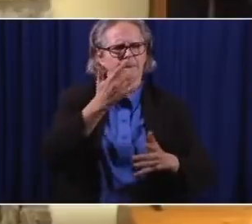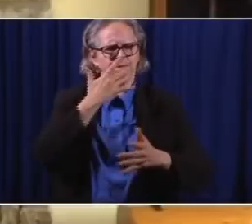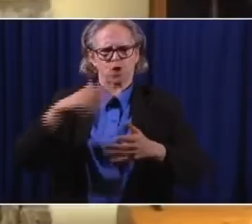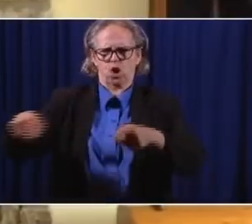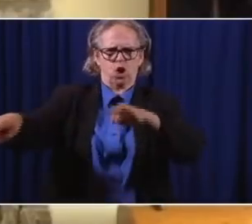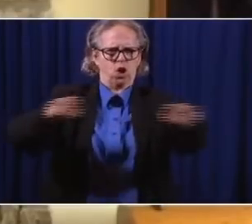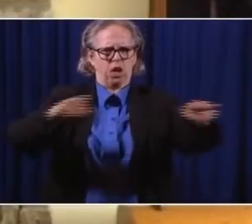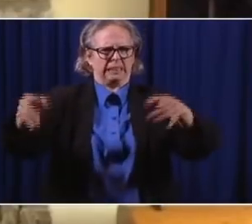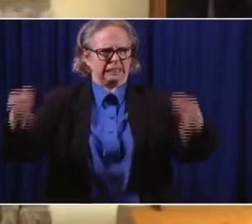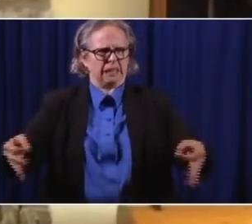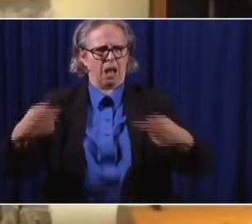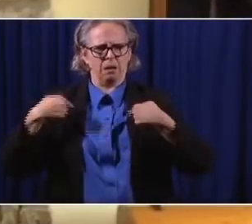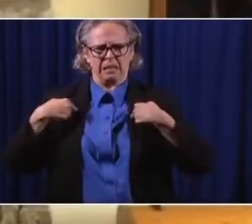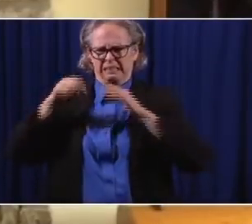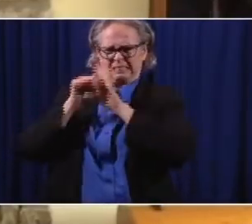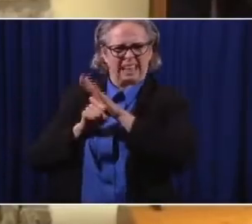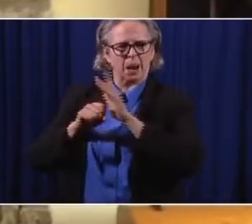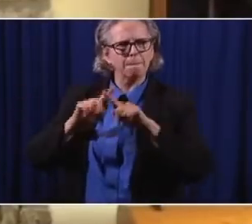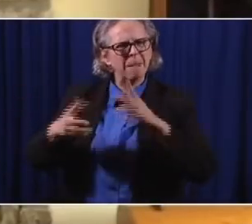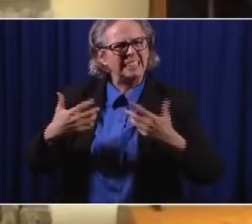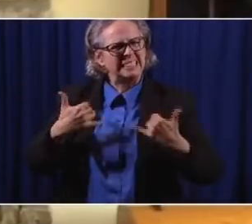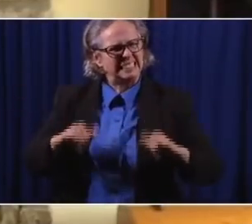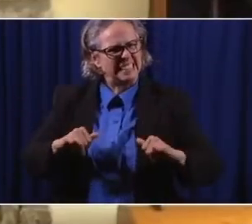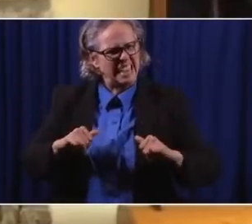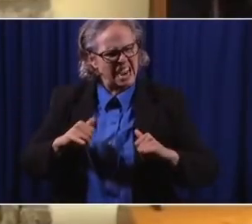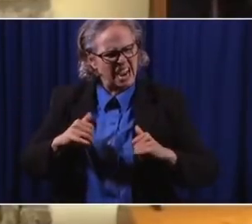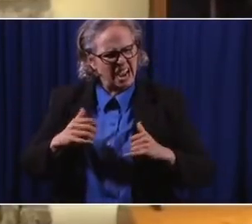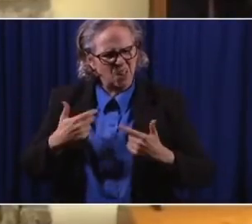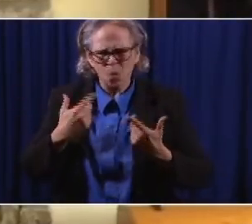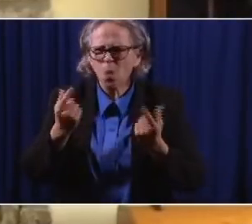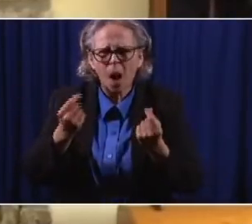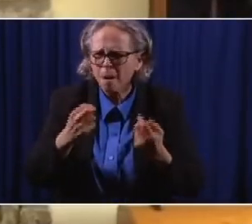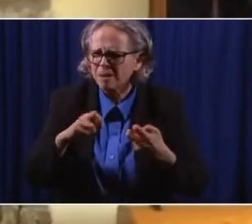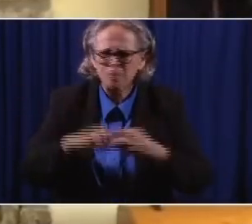by schools, by kids